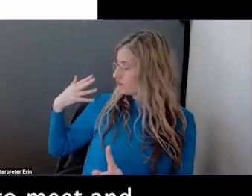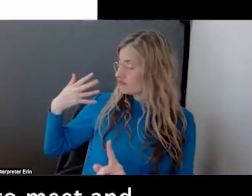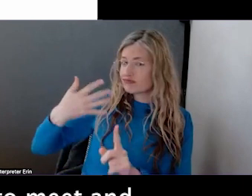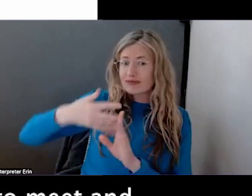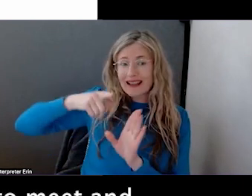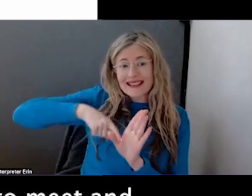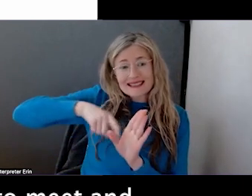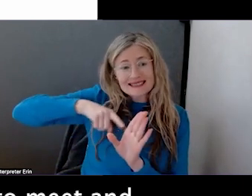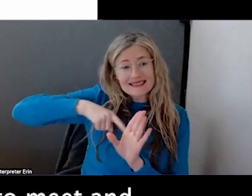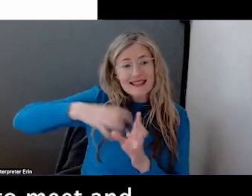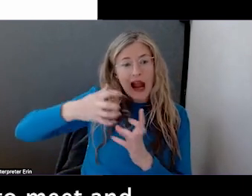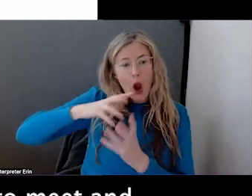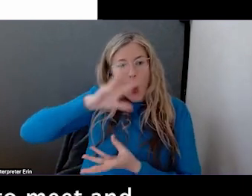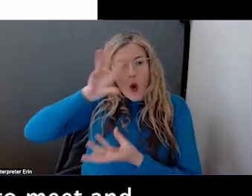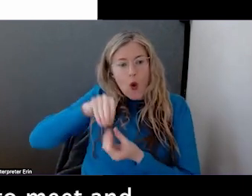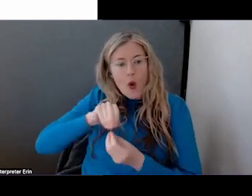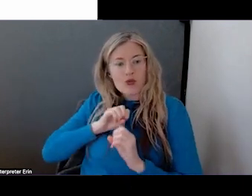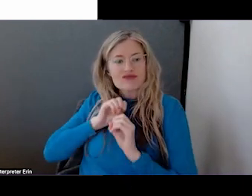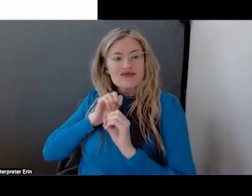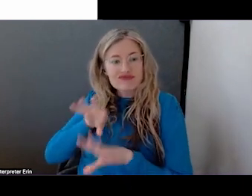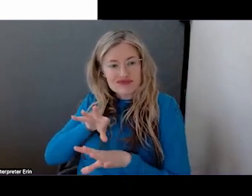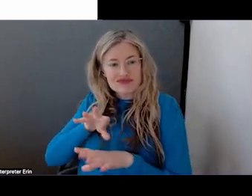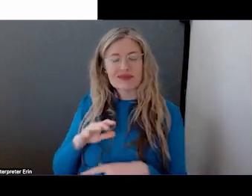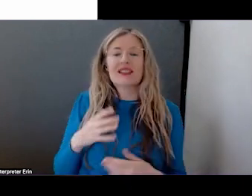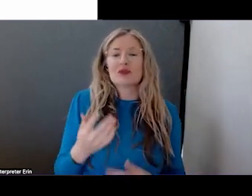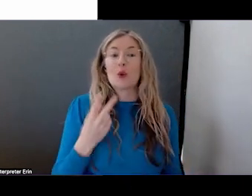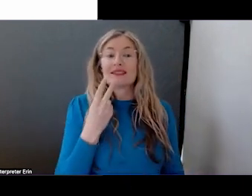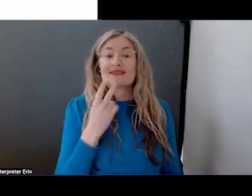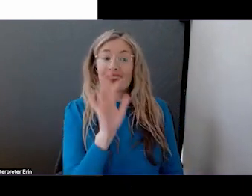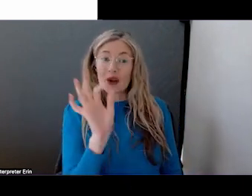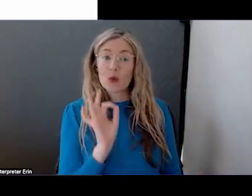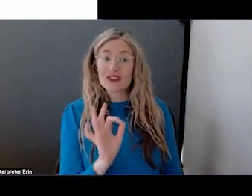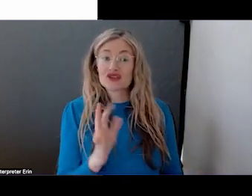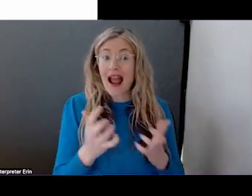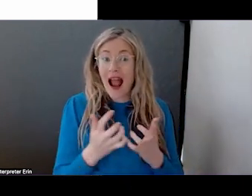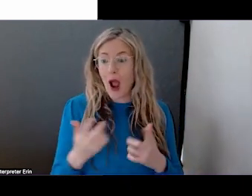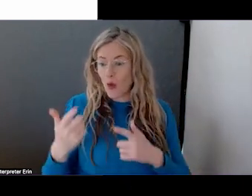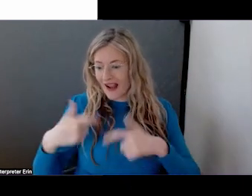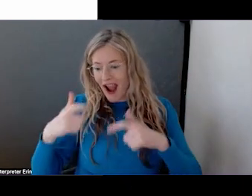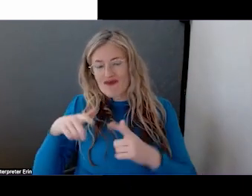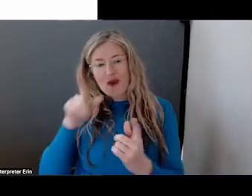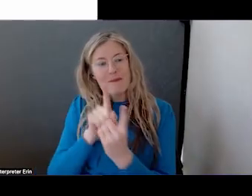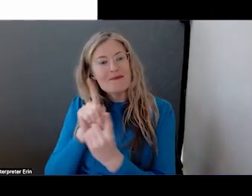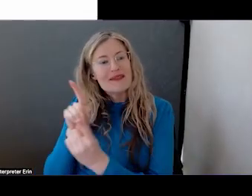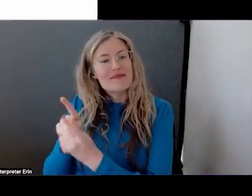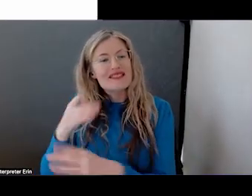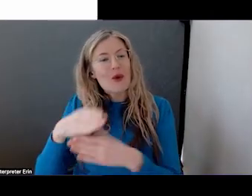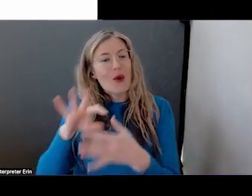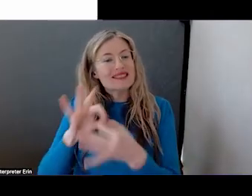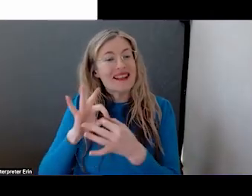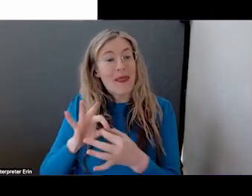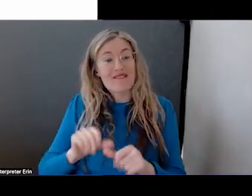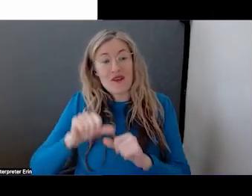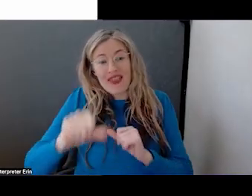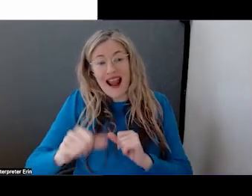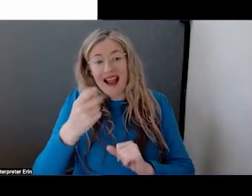how do we continue to meet and work together? So maybe another 26 years of us in our international UK collaboration with